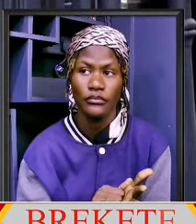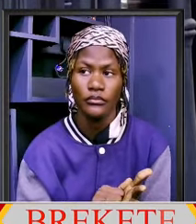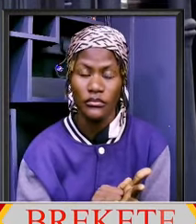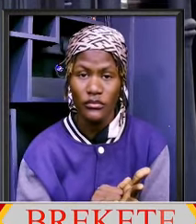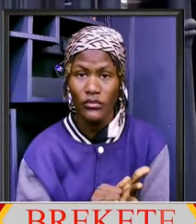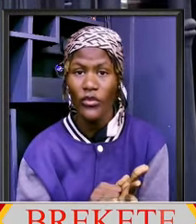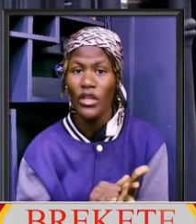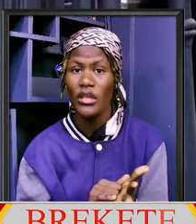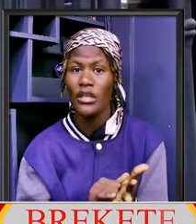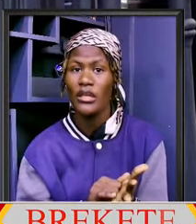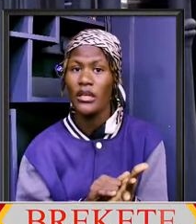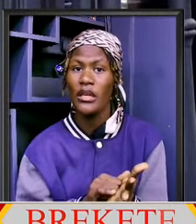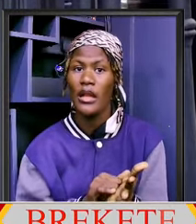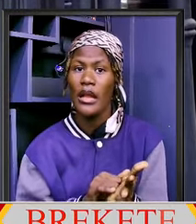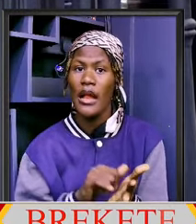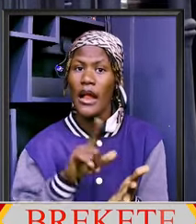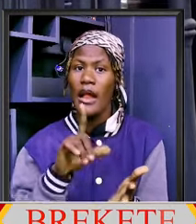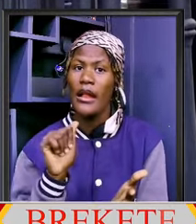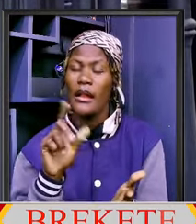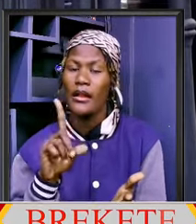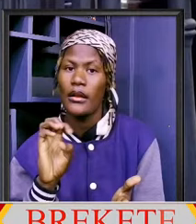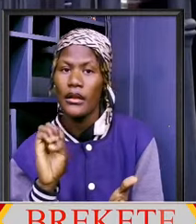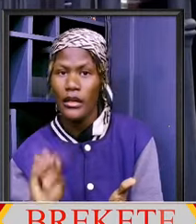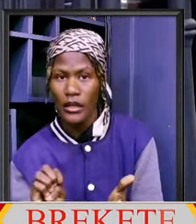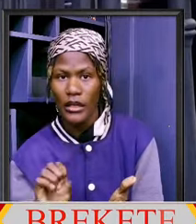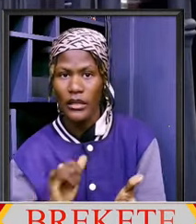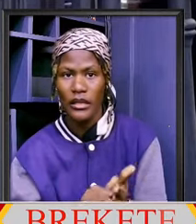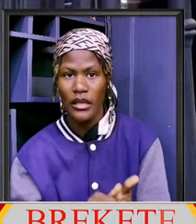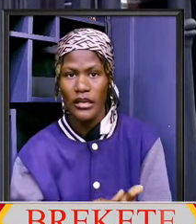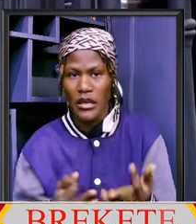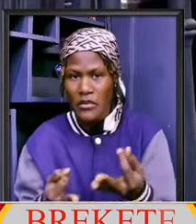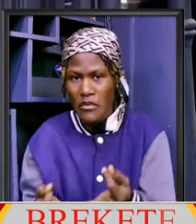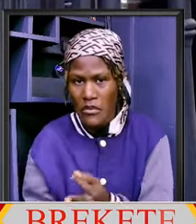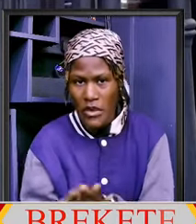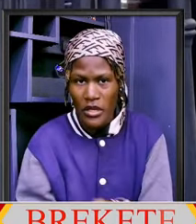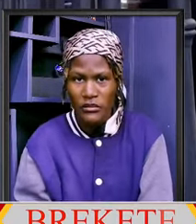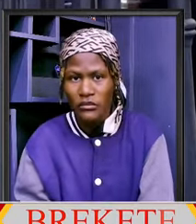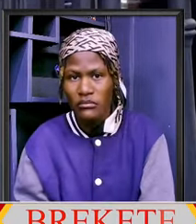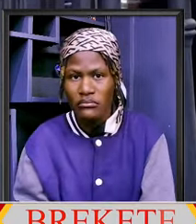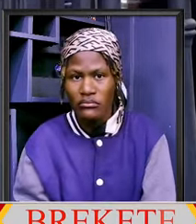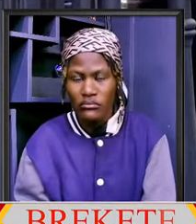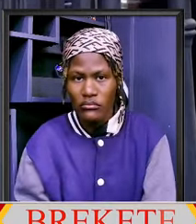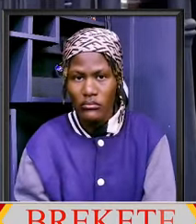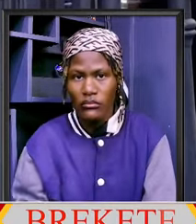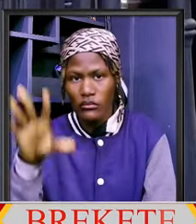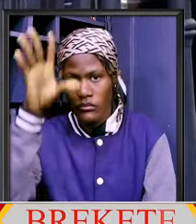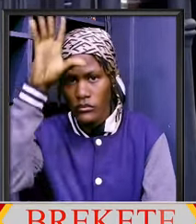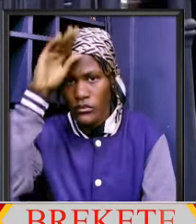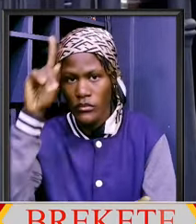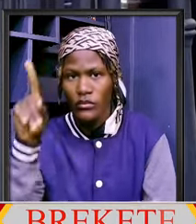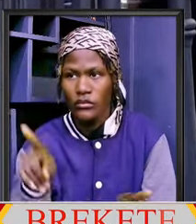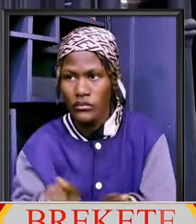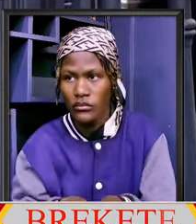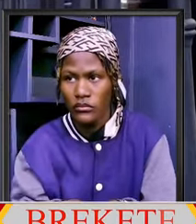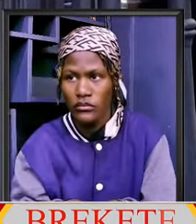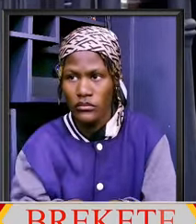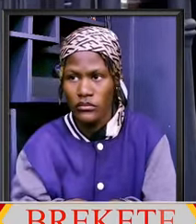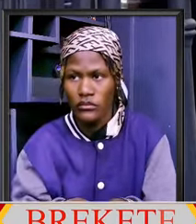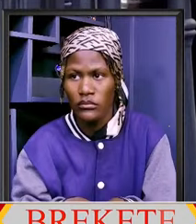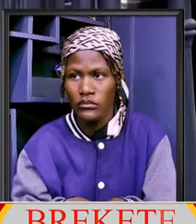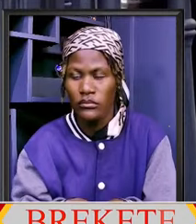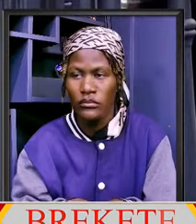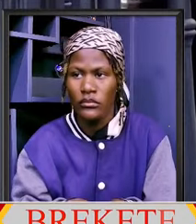even the land where they bury your husband inside, all you don't collect, it is farm on top of that land. Not be on top.